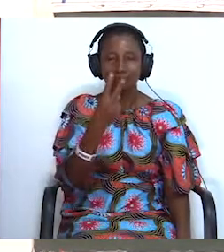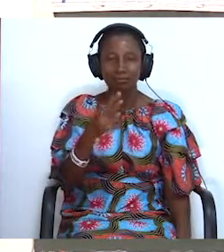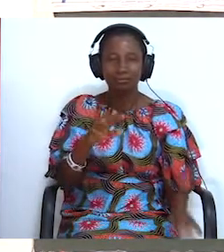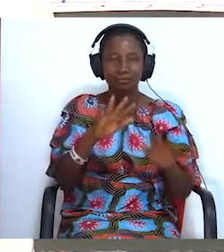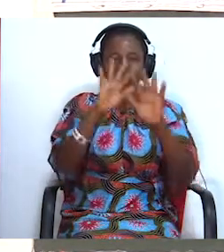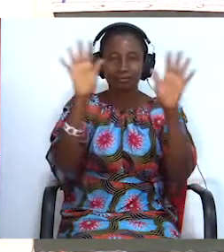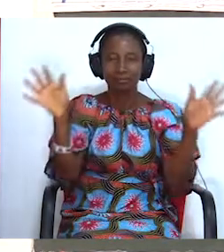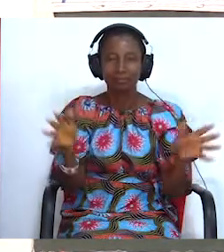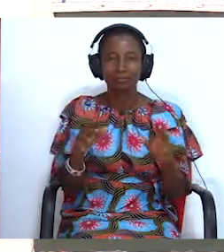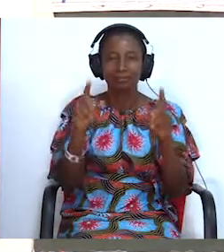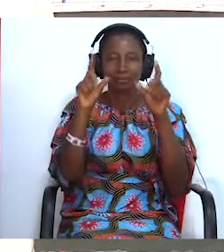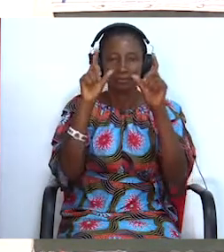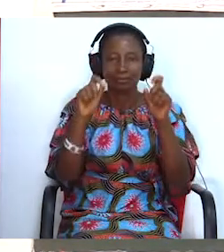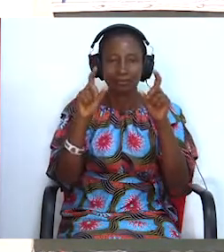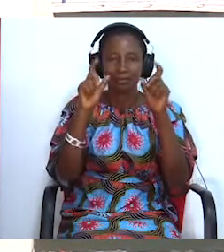Who can remember